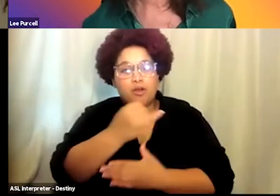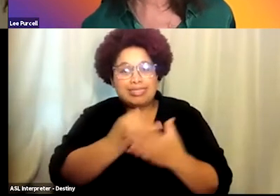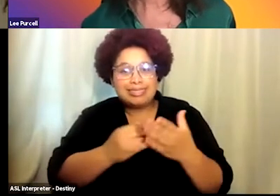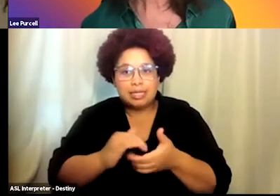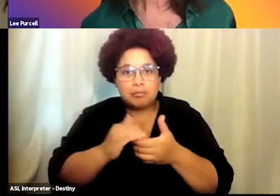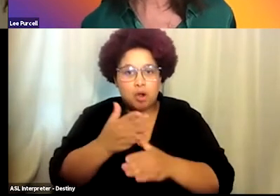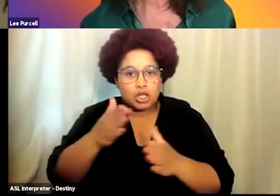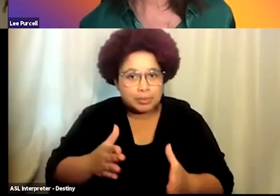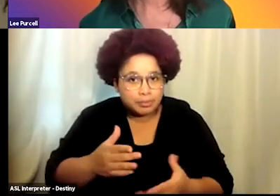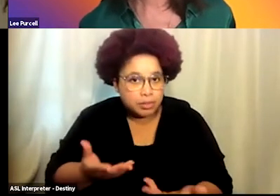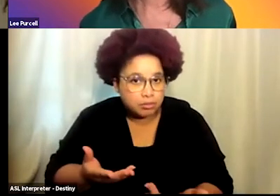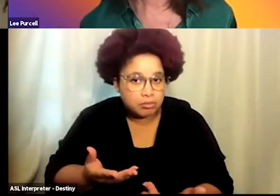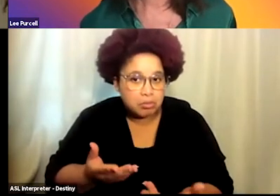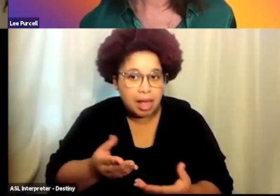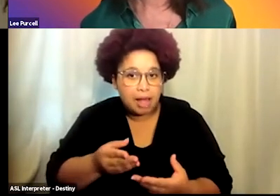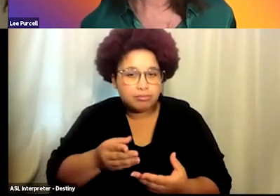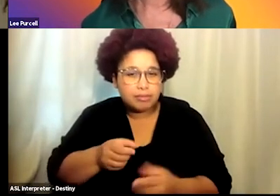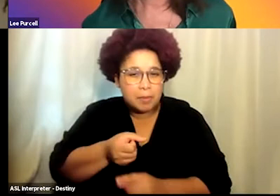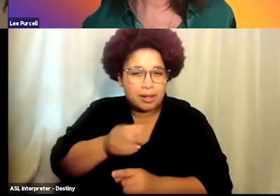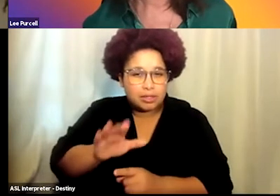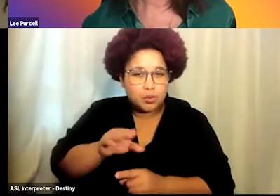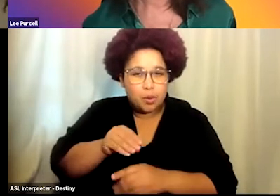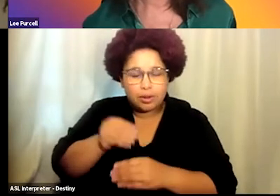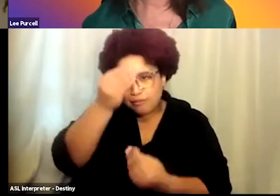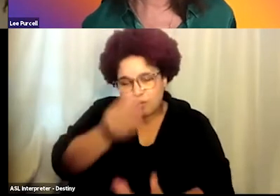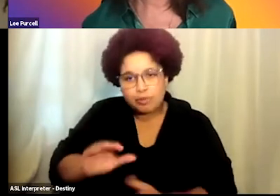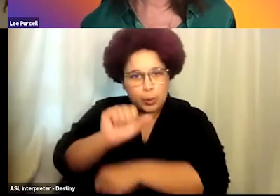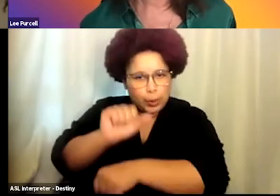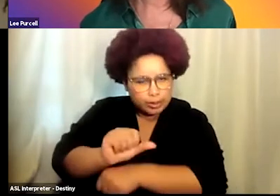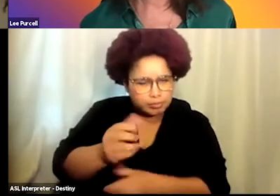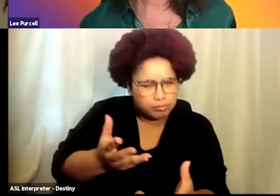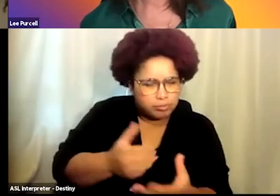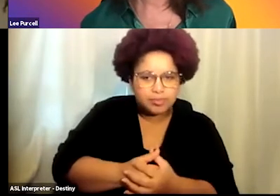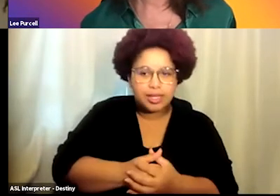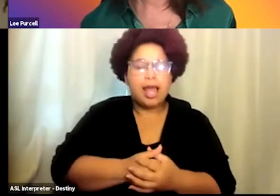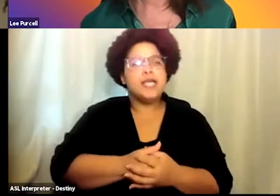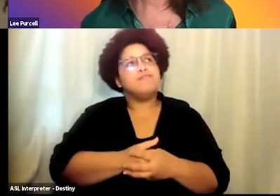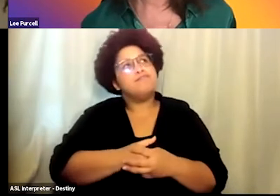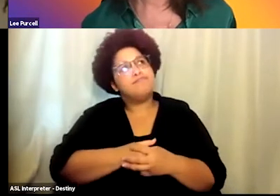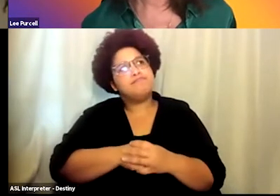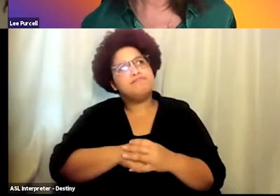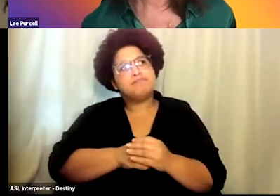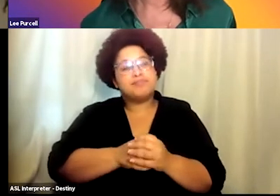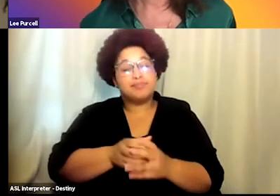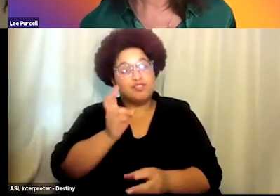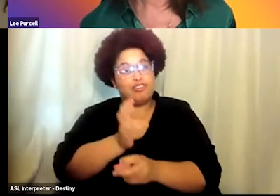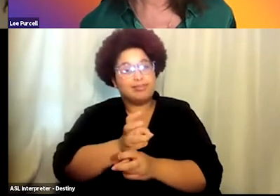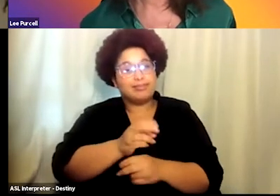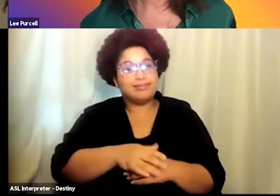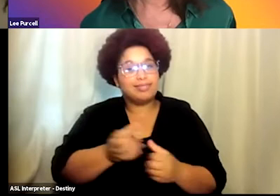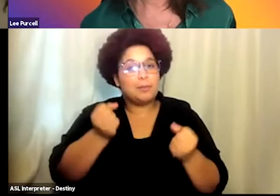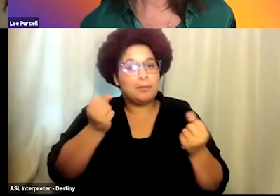in that way that might inform your work and That's really hard. I mean, we have so many